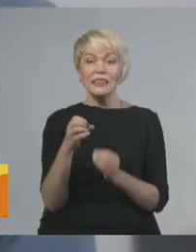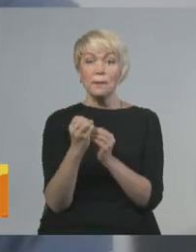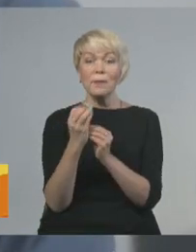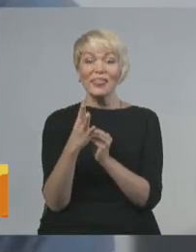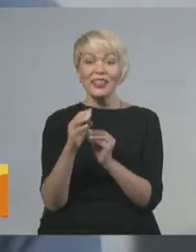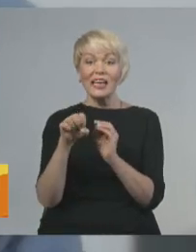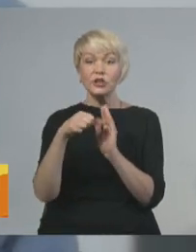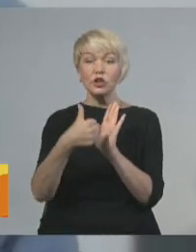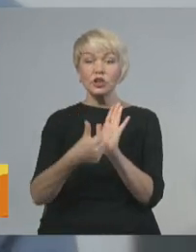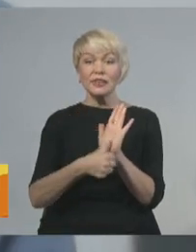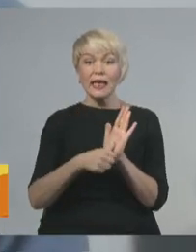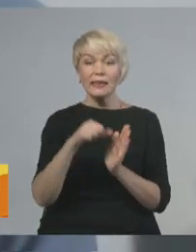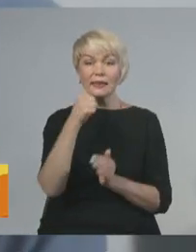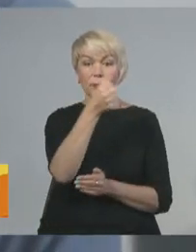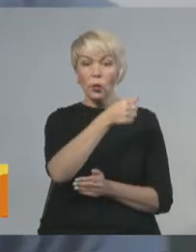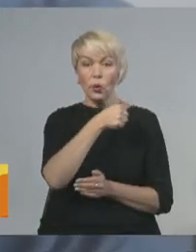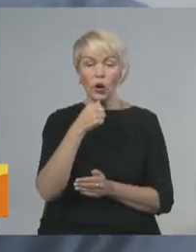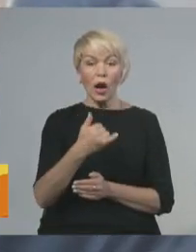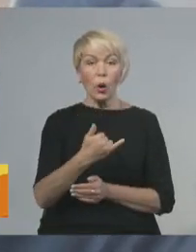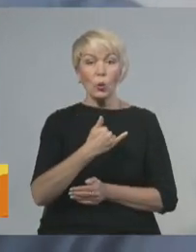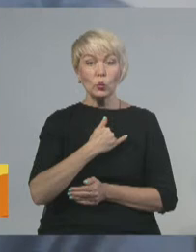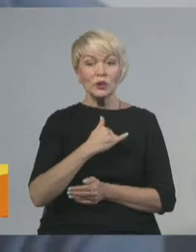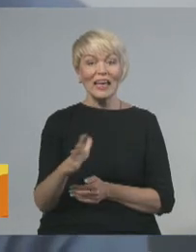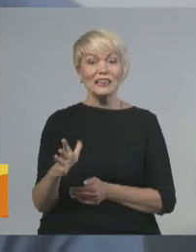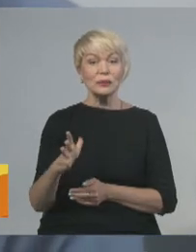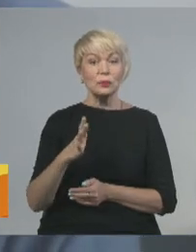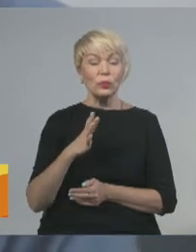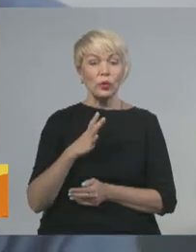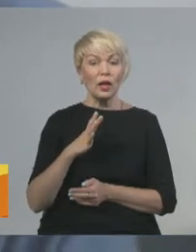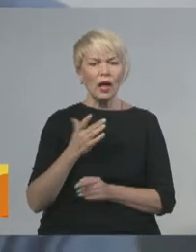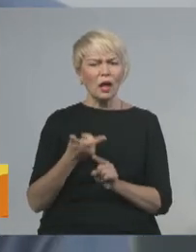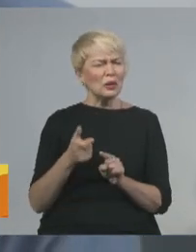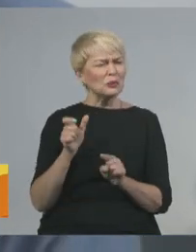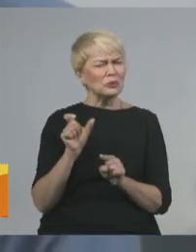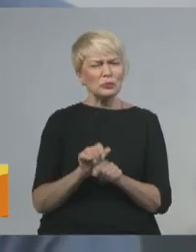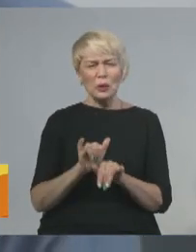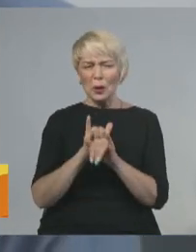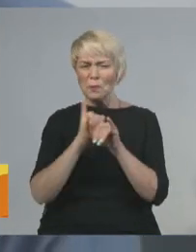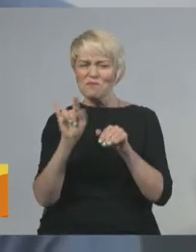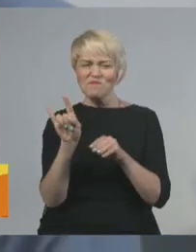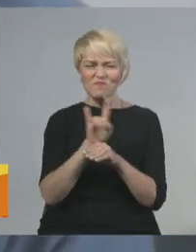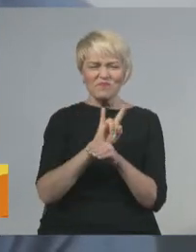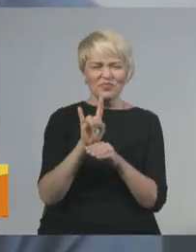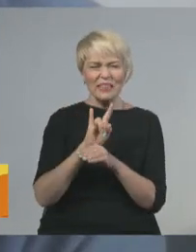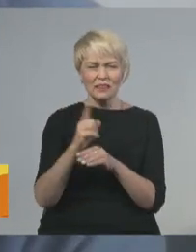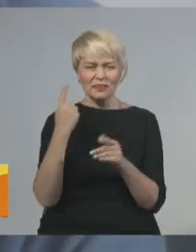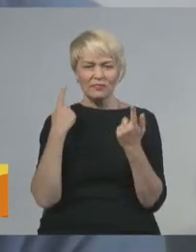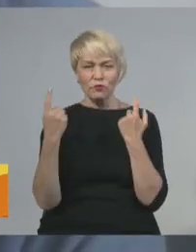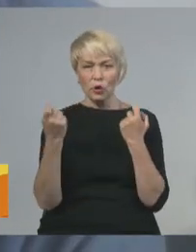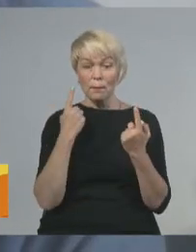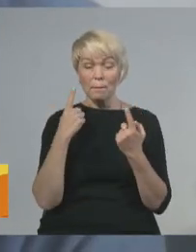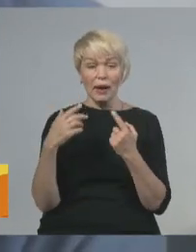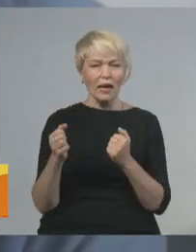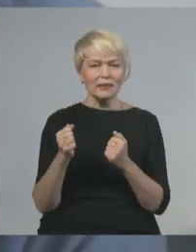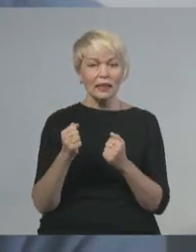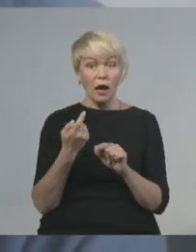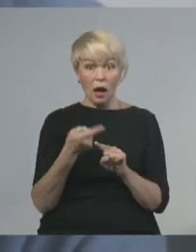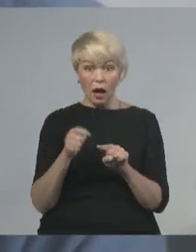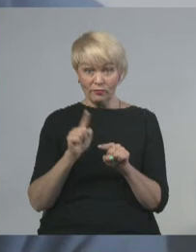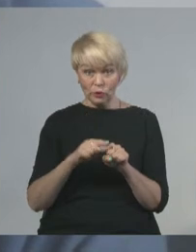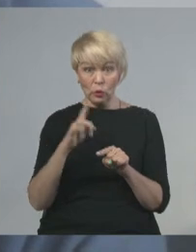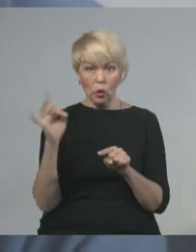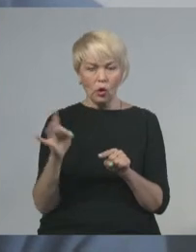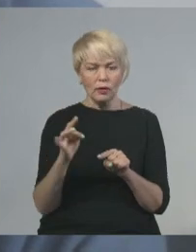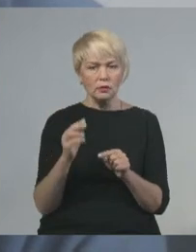disinformation and misinformation and related to that was probably stronger and worse and